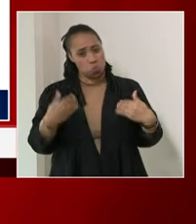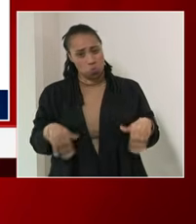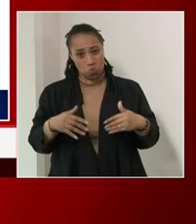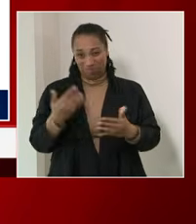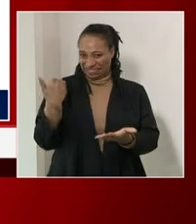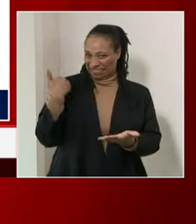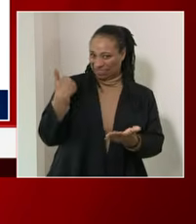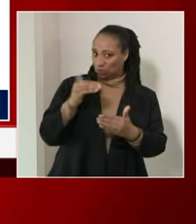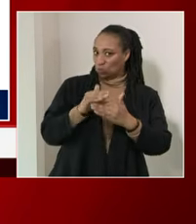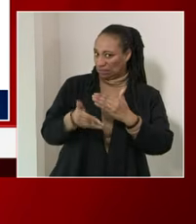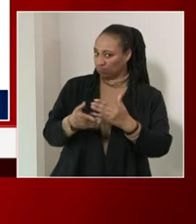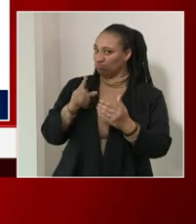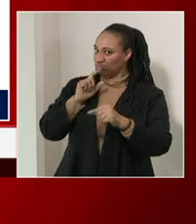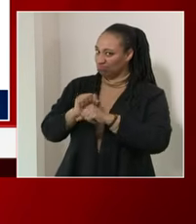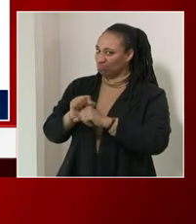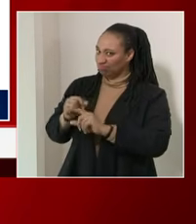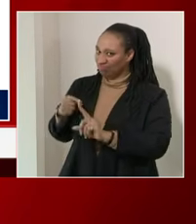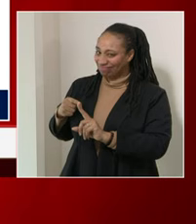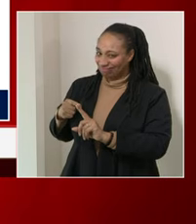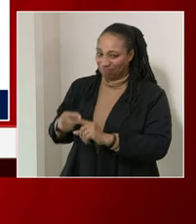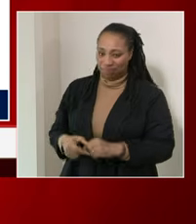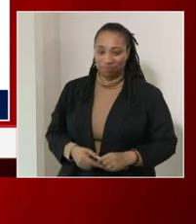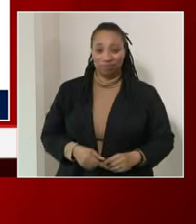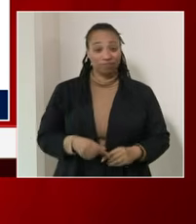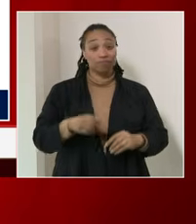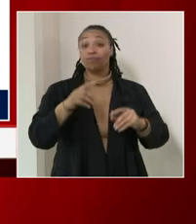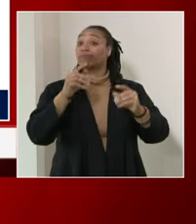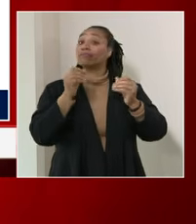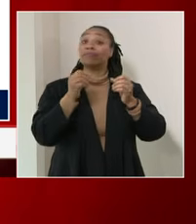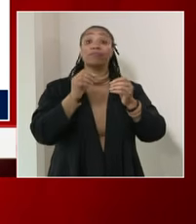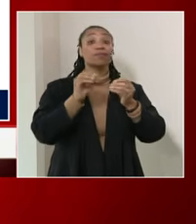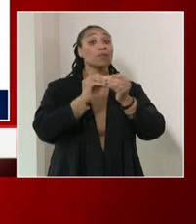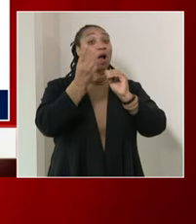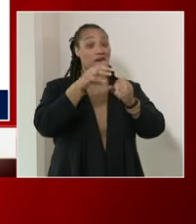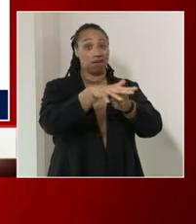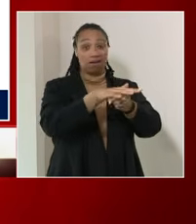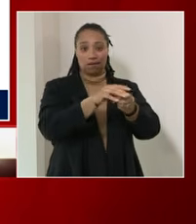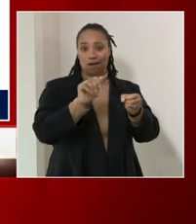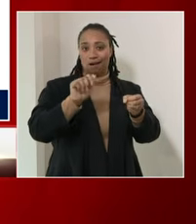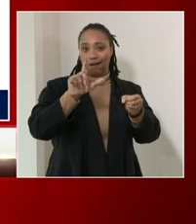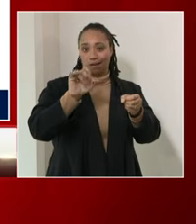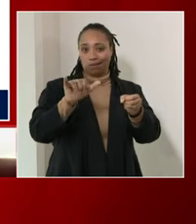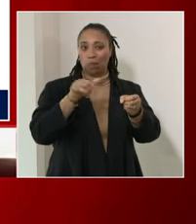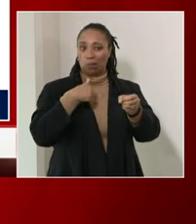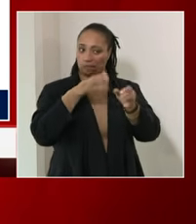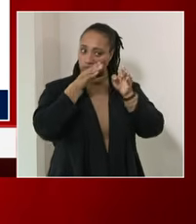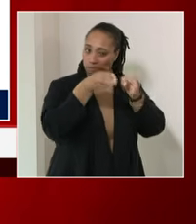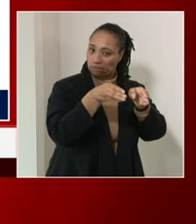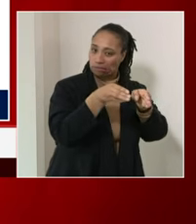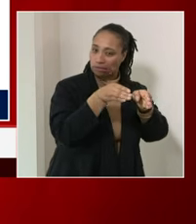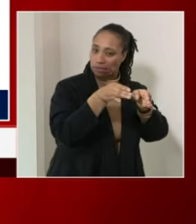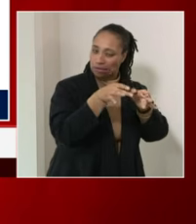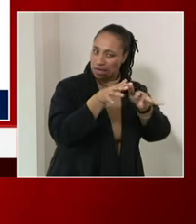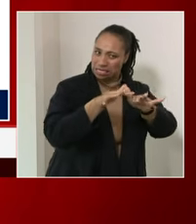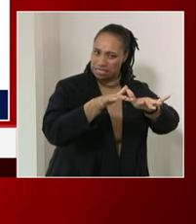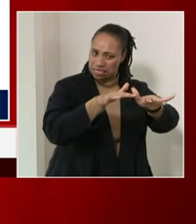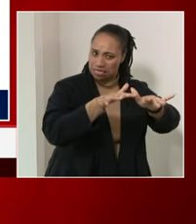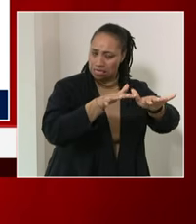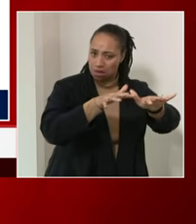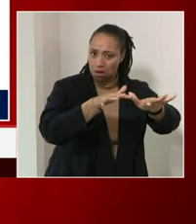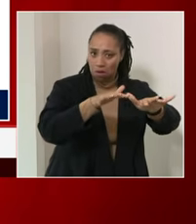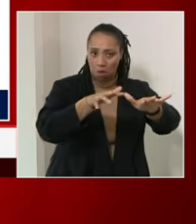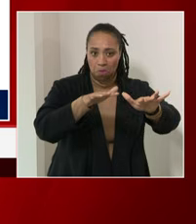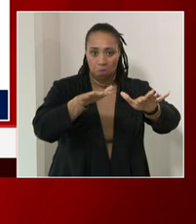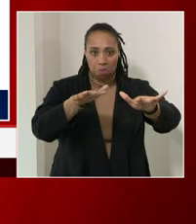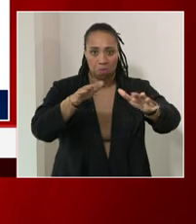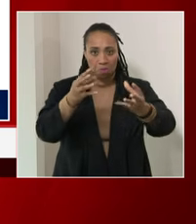alleyways. And that we are now at the point where all of the Monday alleys that have